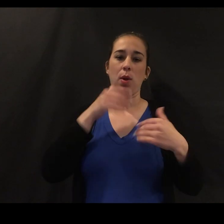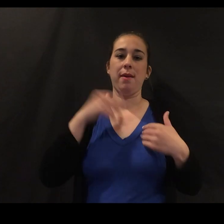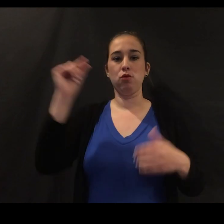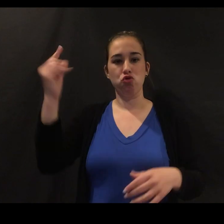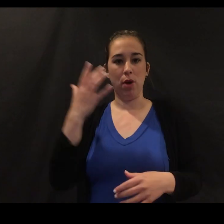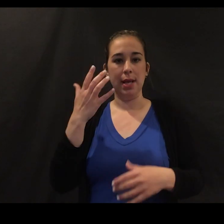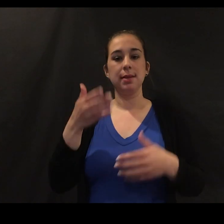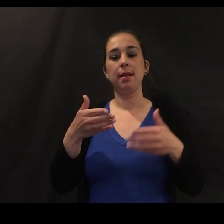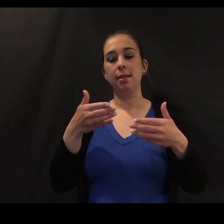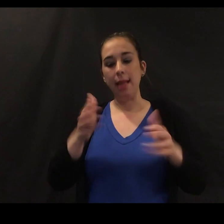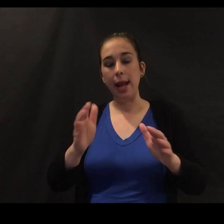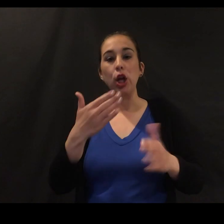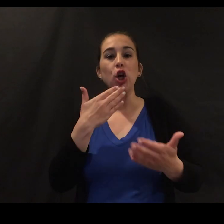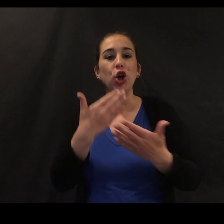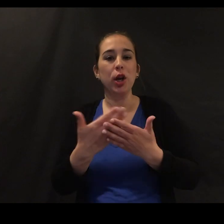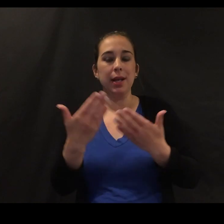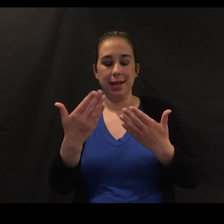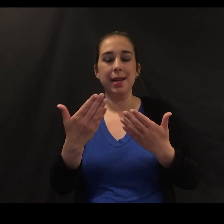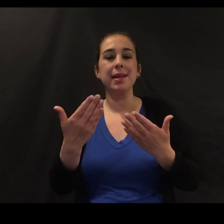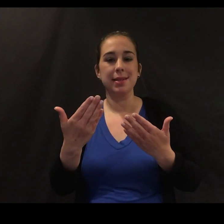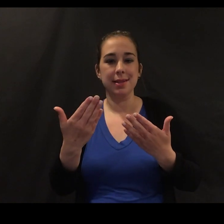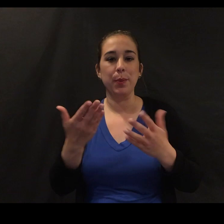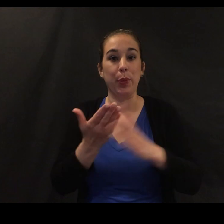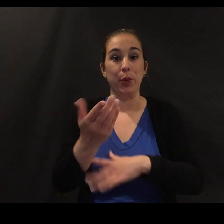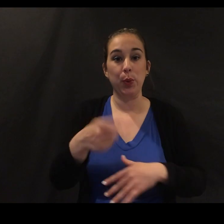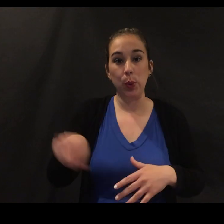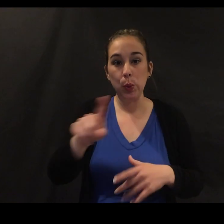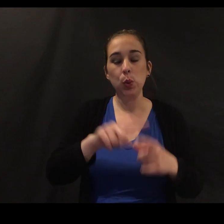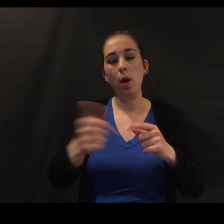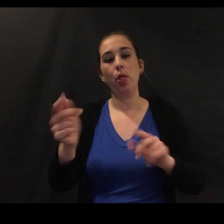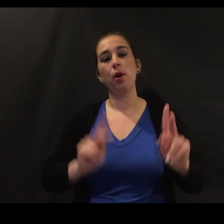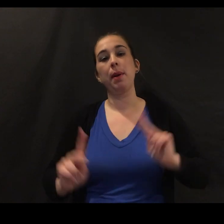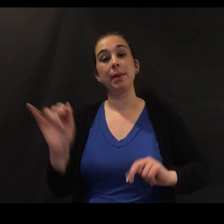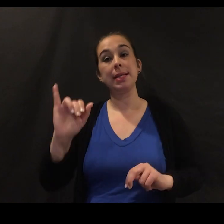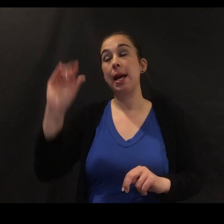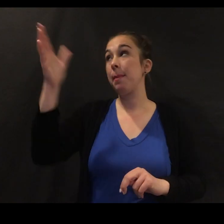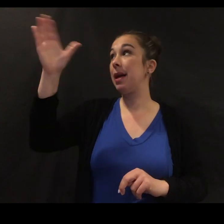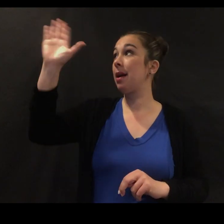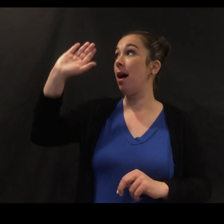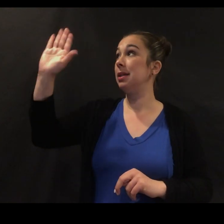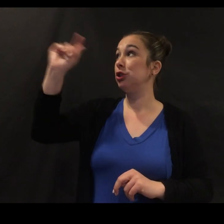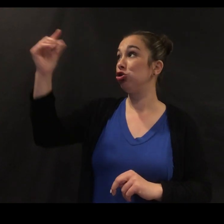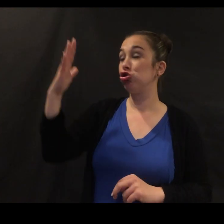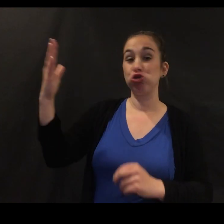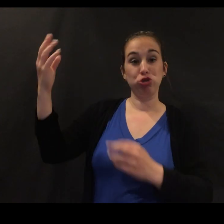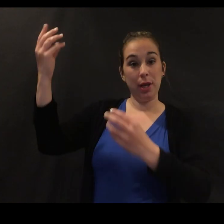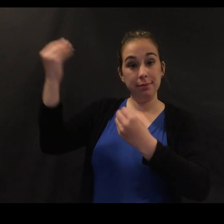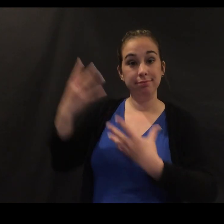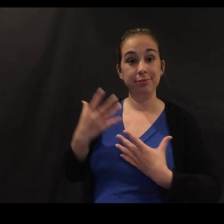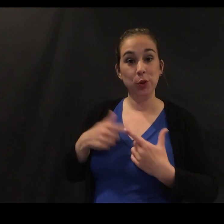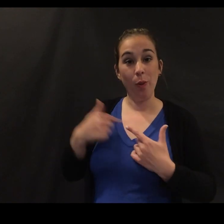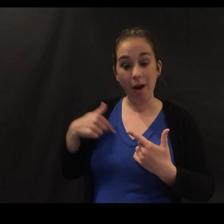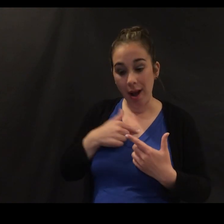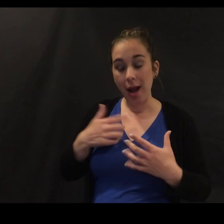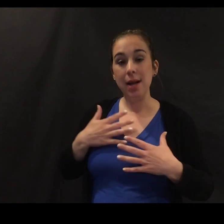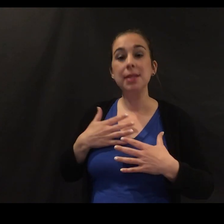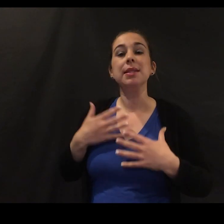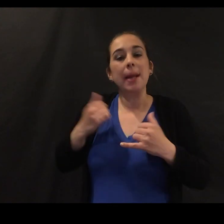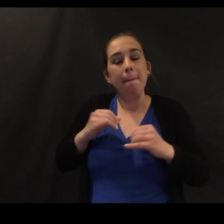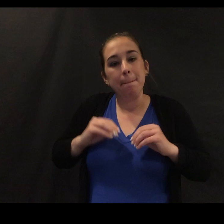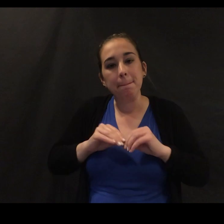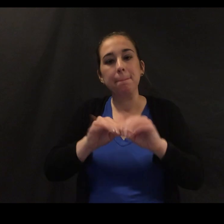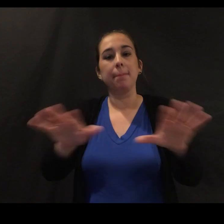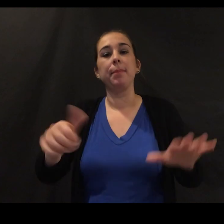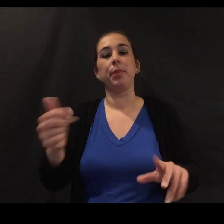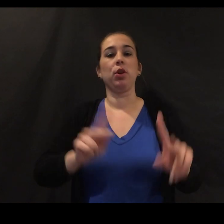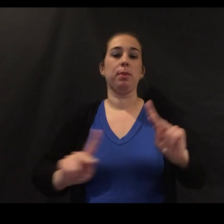goodness flow through you to people around you, just like God's grace flows to you and brings goodness into your life. All